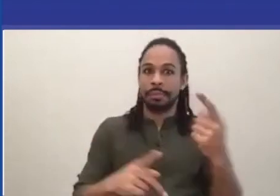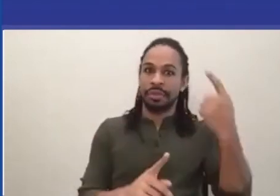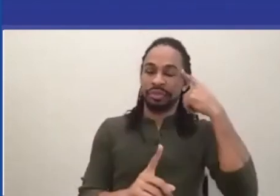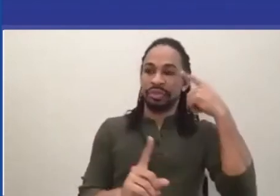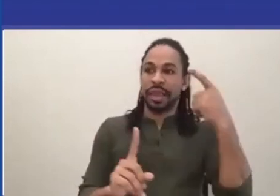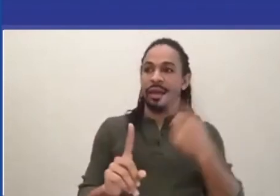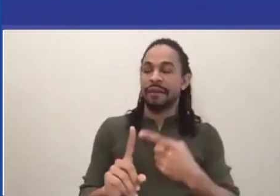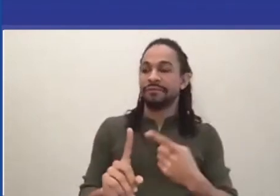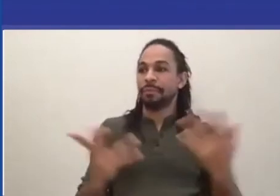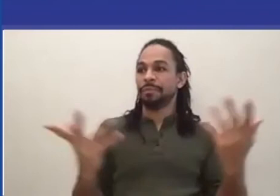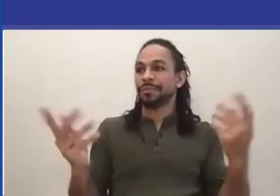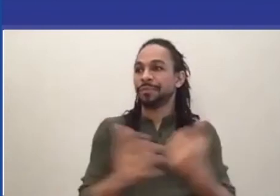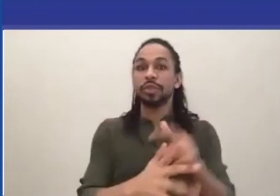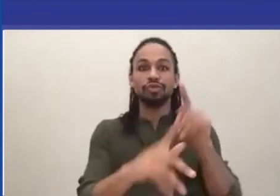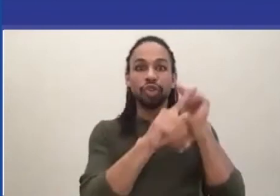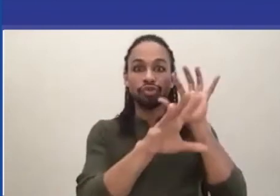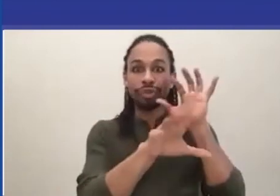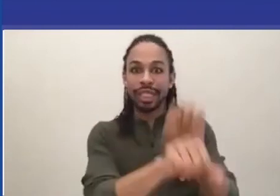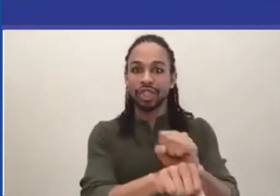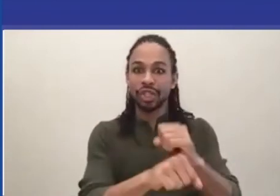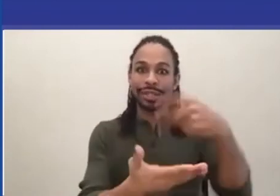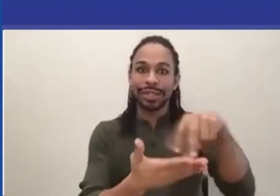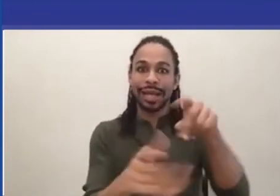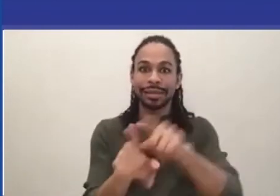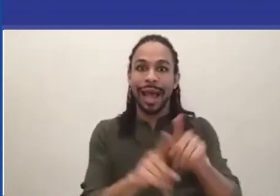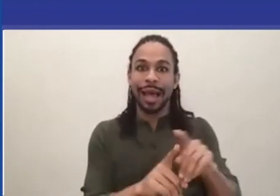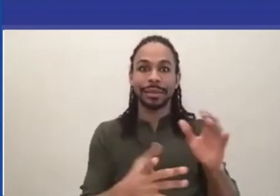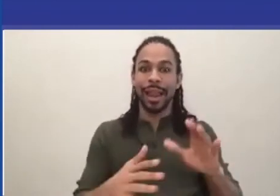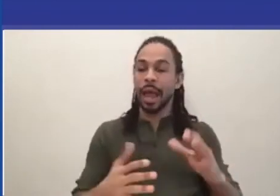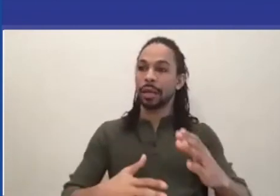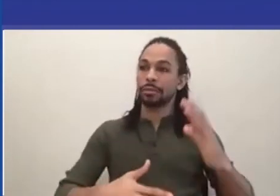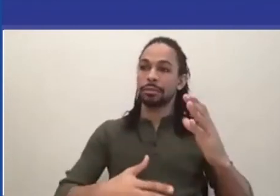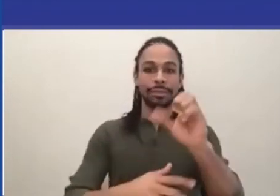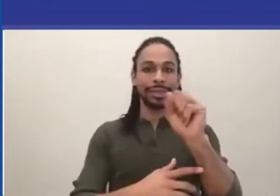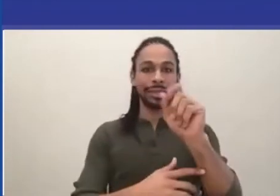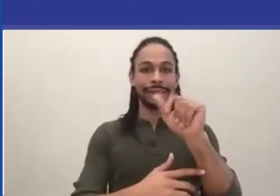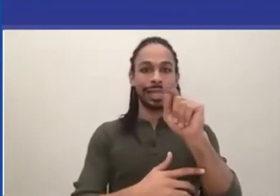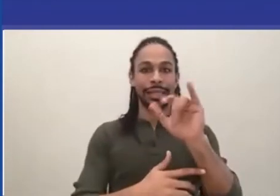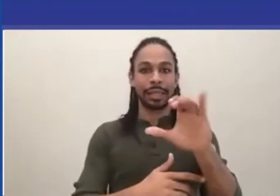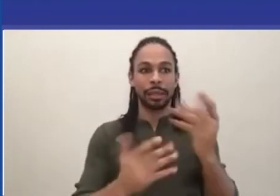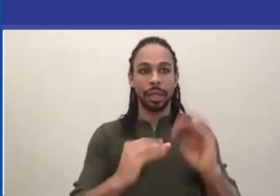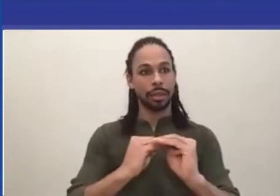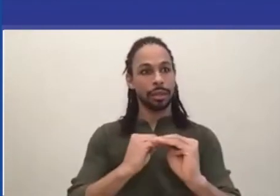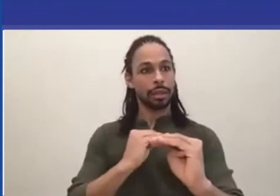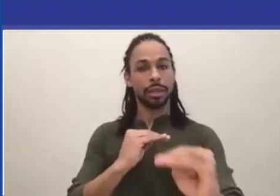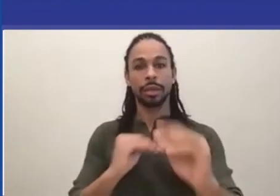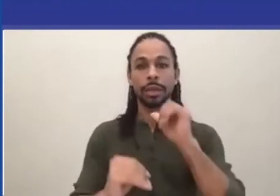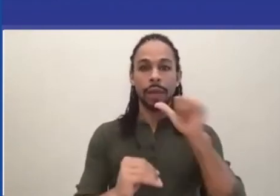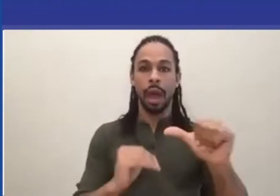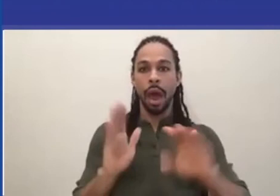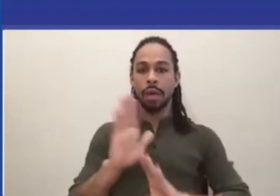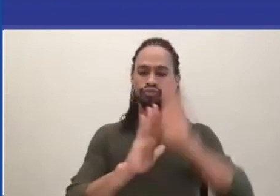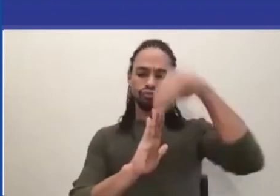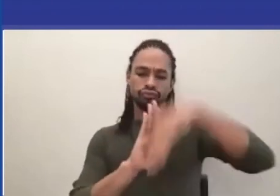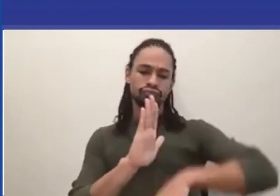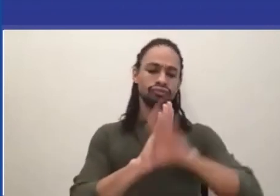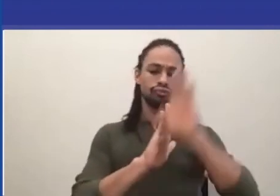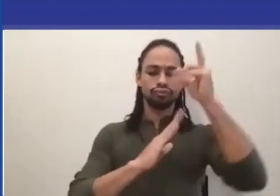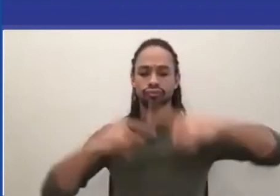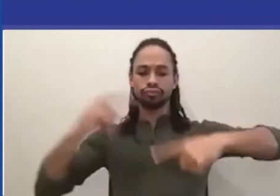traditional dances as static, you know, they're not dynamic. And then, you know, because I touched on funding,